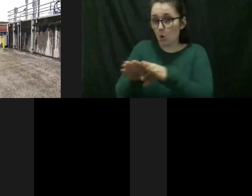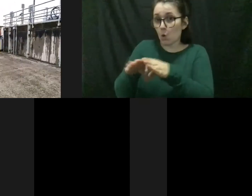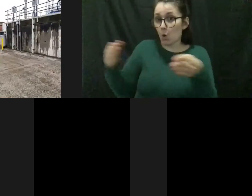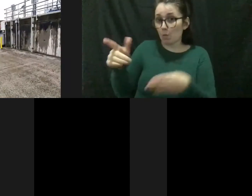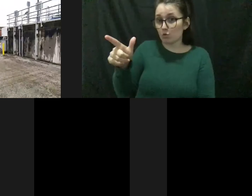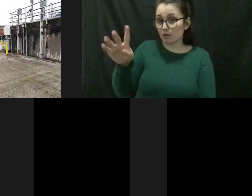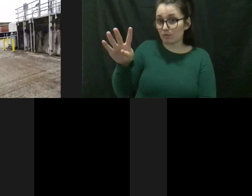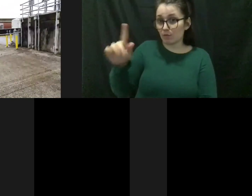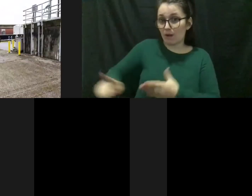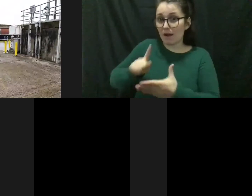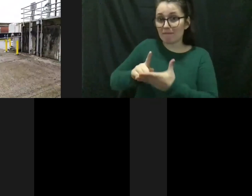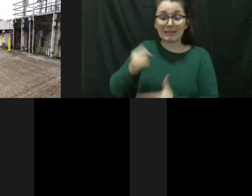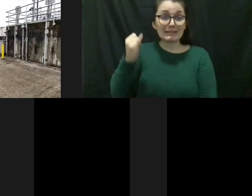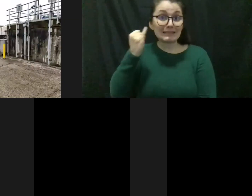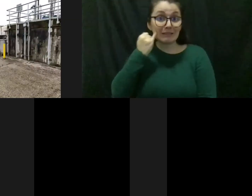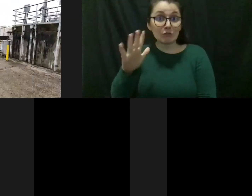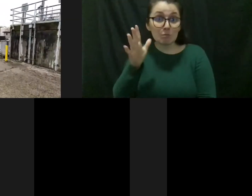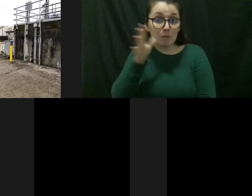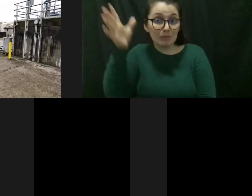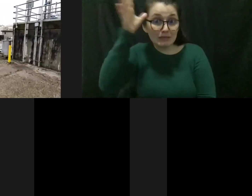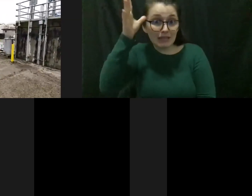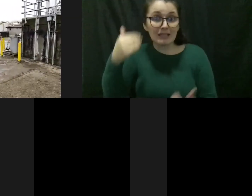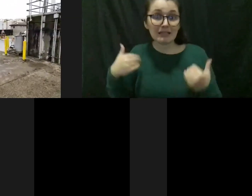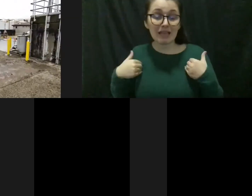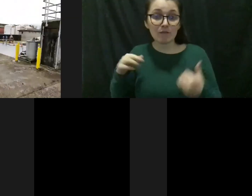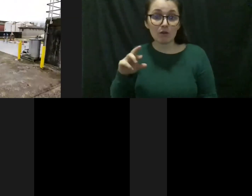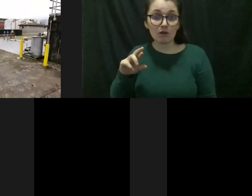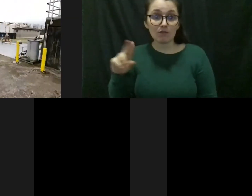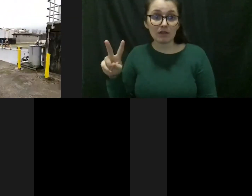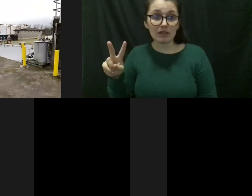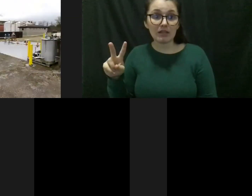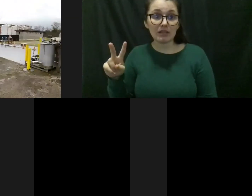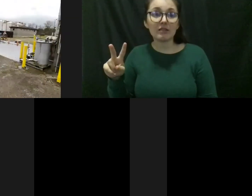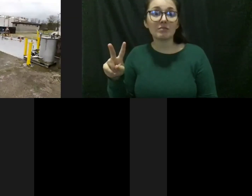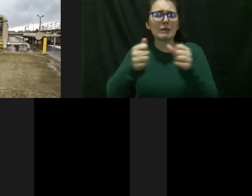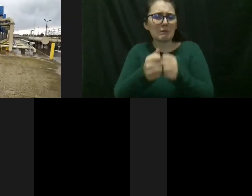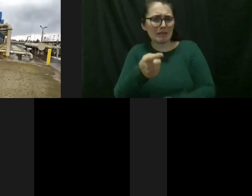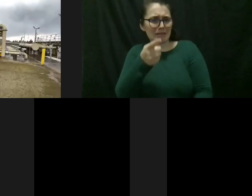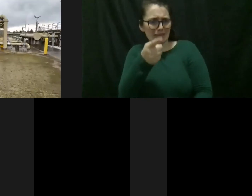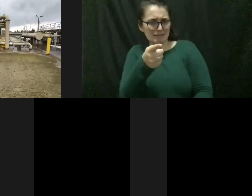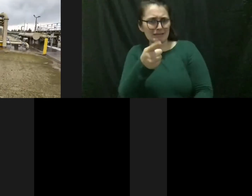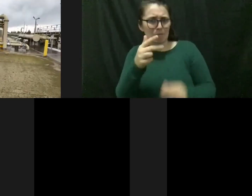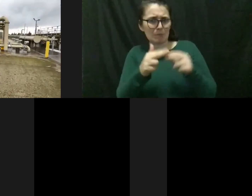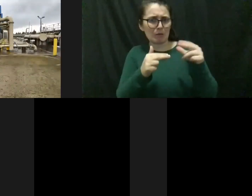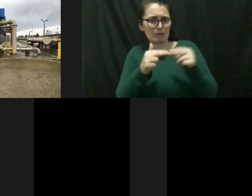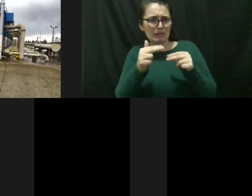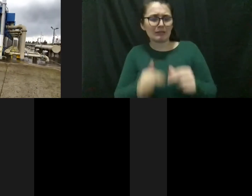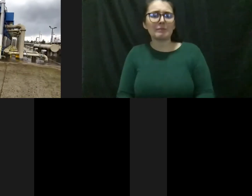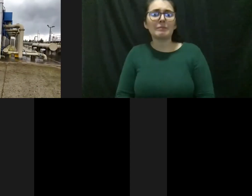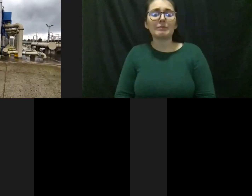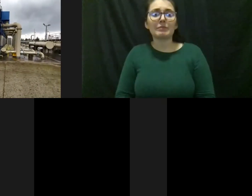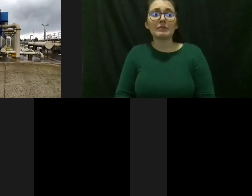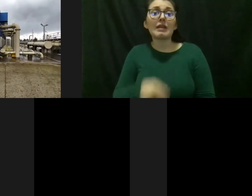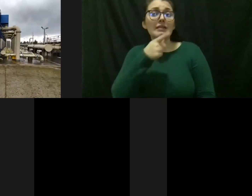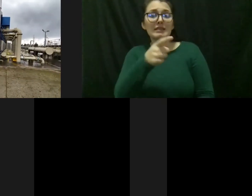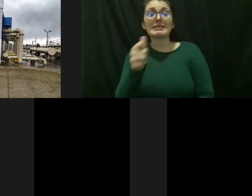But since you asked the question, if you guys are familiar with the bike path in Eugene,